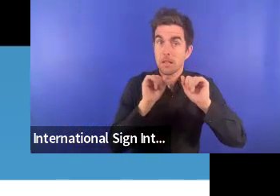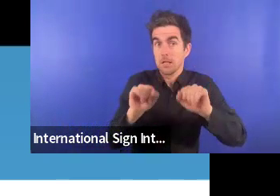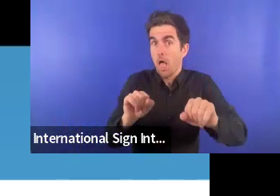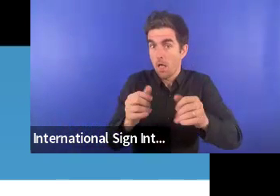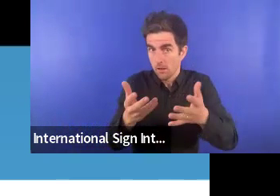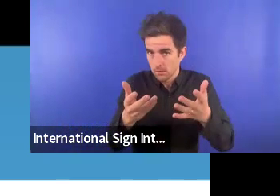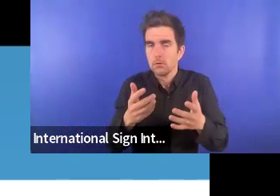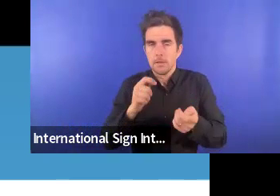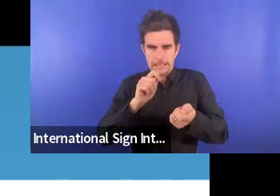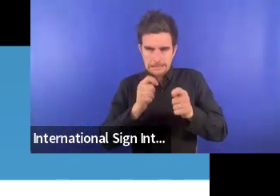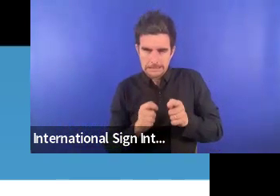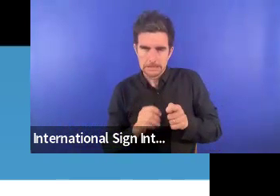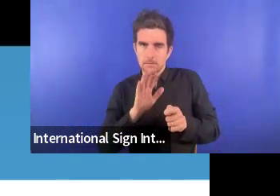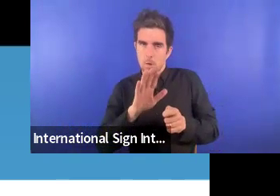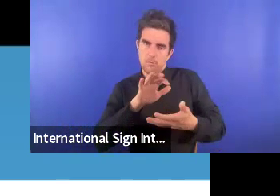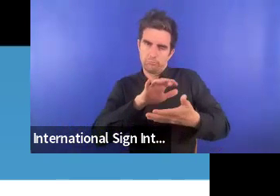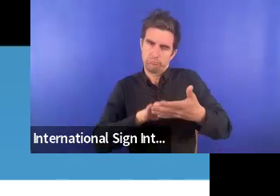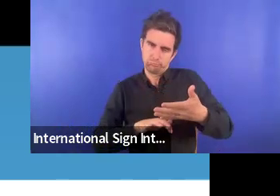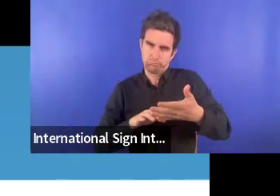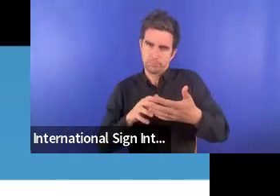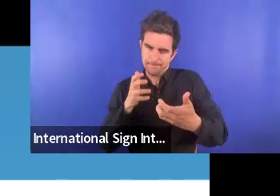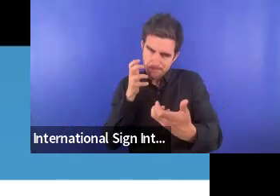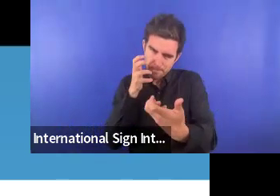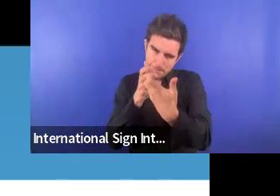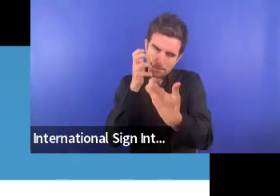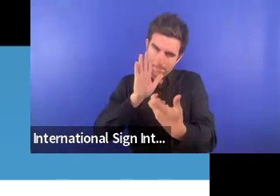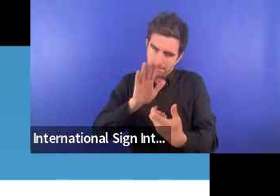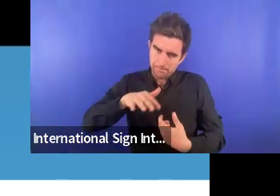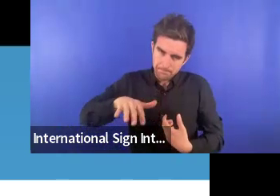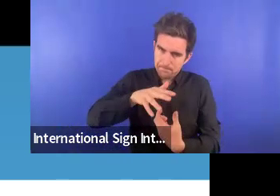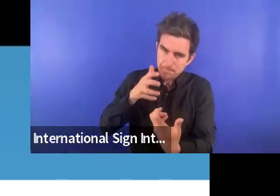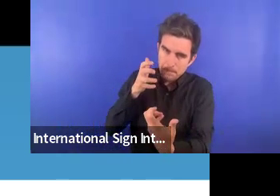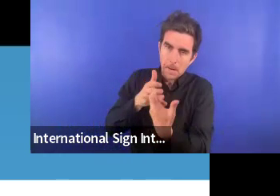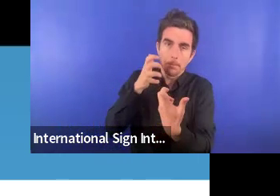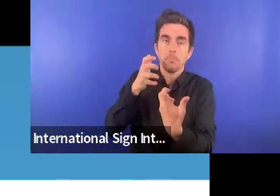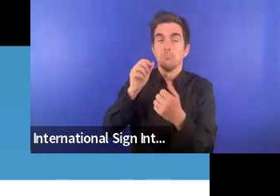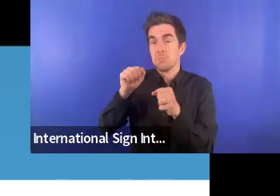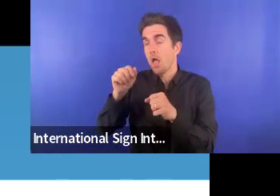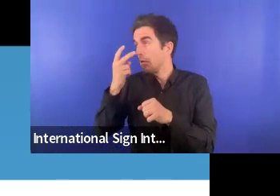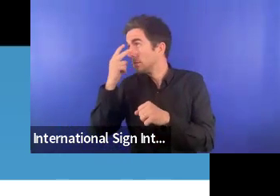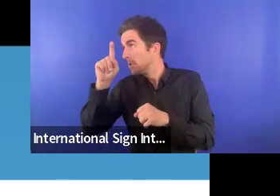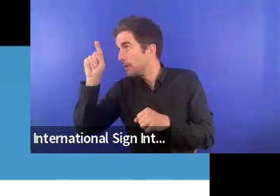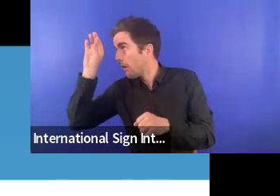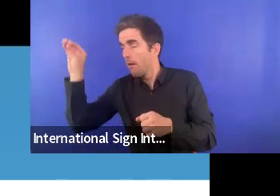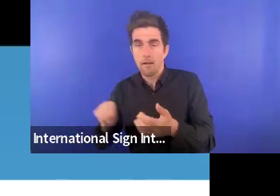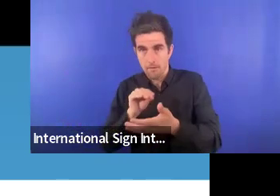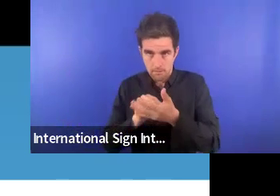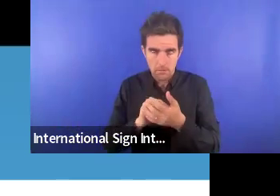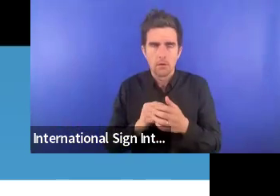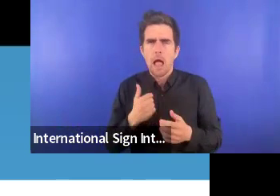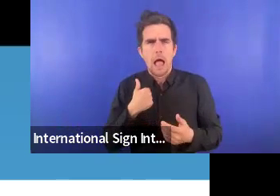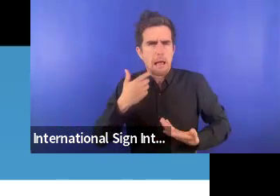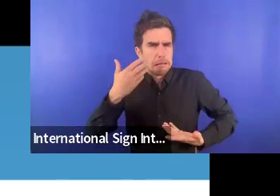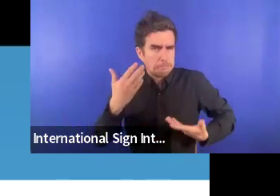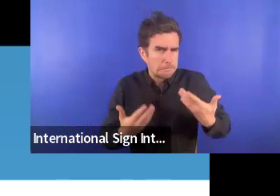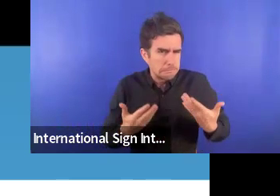sure, maybe somebody on this call can clarify on this, if there are country-specific data published. I'm not quite sure, I